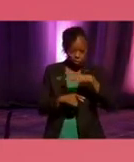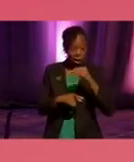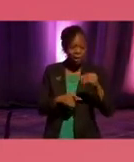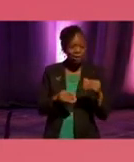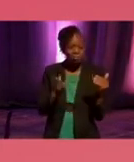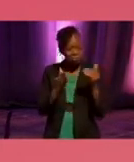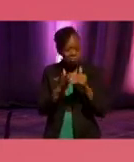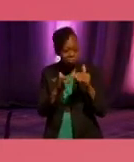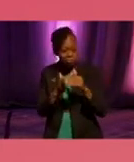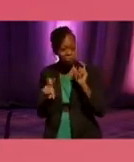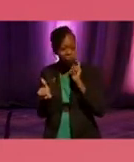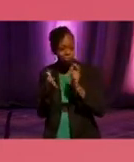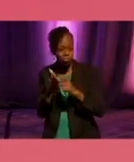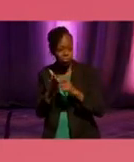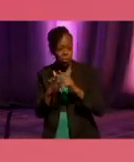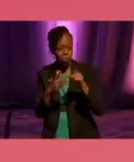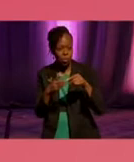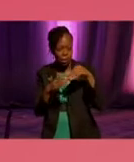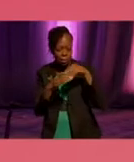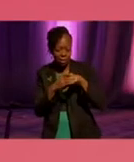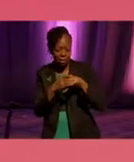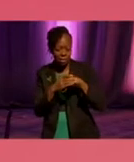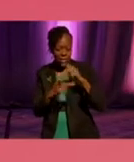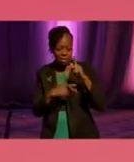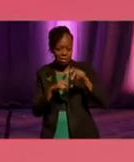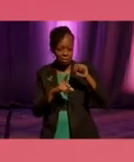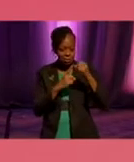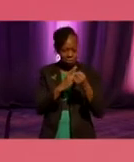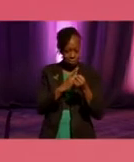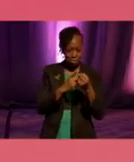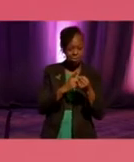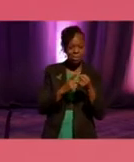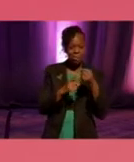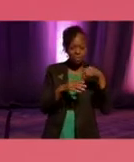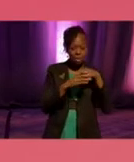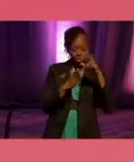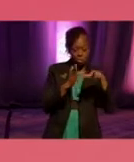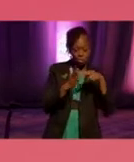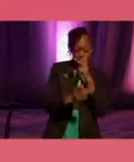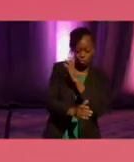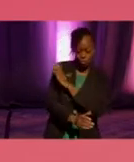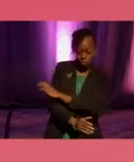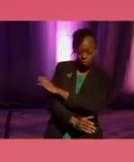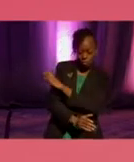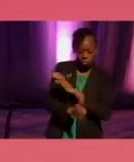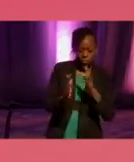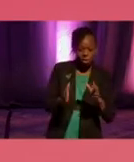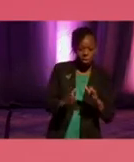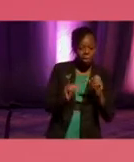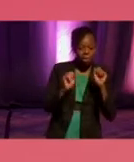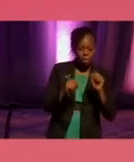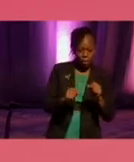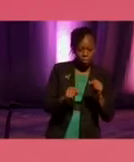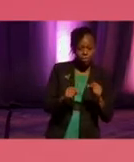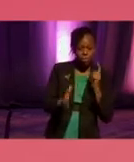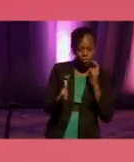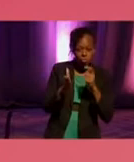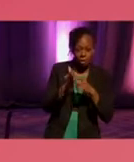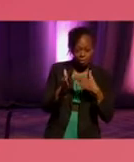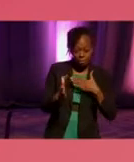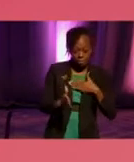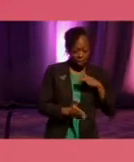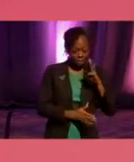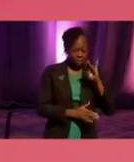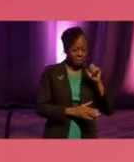that whenever you're in that scenario as a clinician, recognizing your biases and really encouraging yourself to make